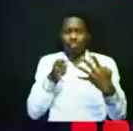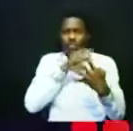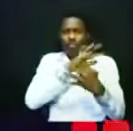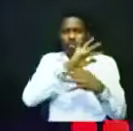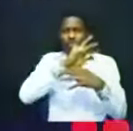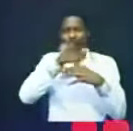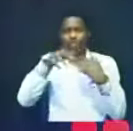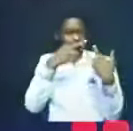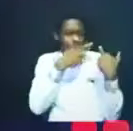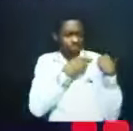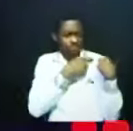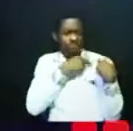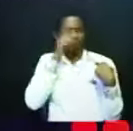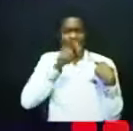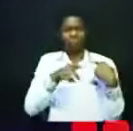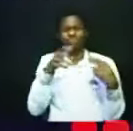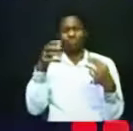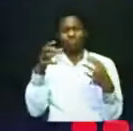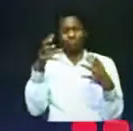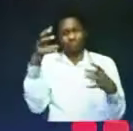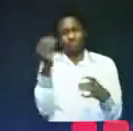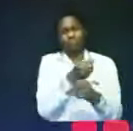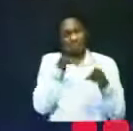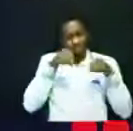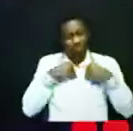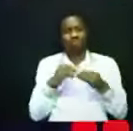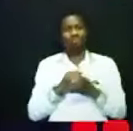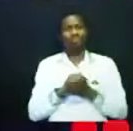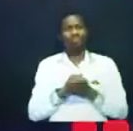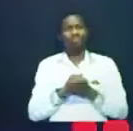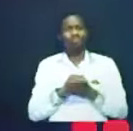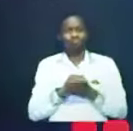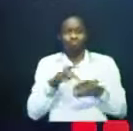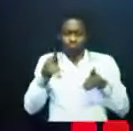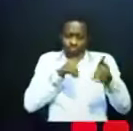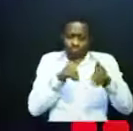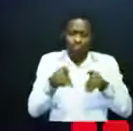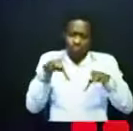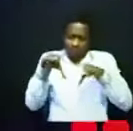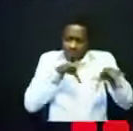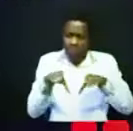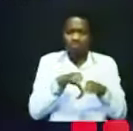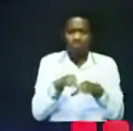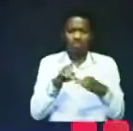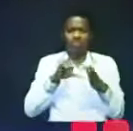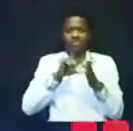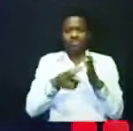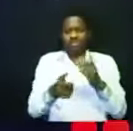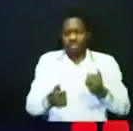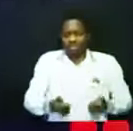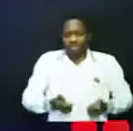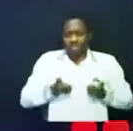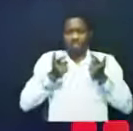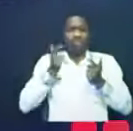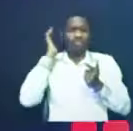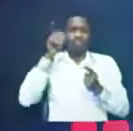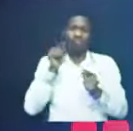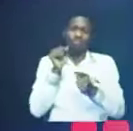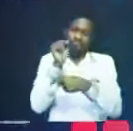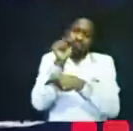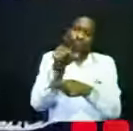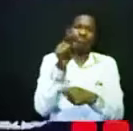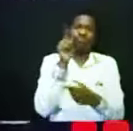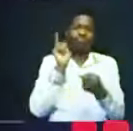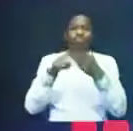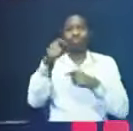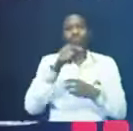conditions. Take that responsibility. Do it, and life will come to you. Modia se ube hunu